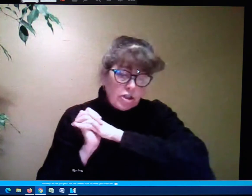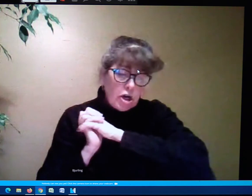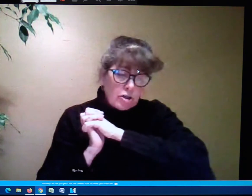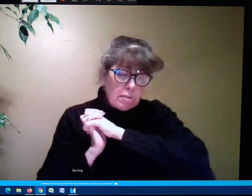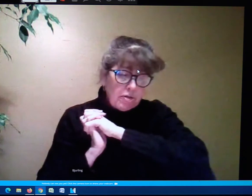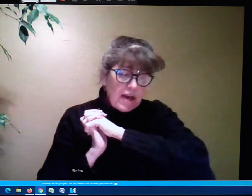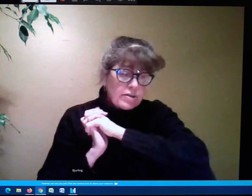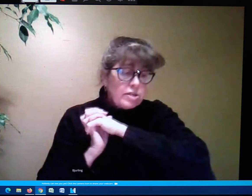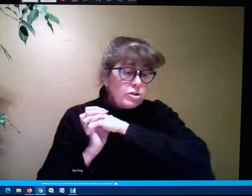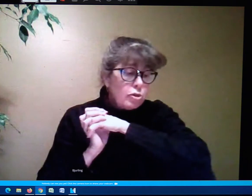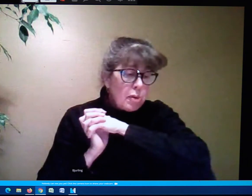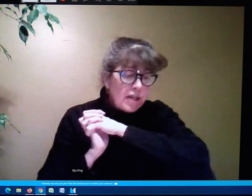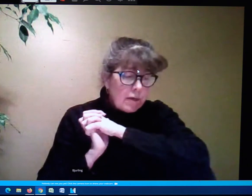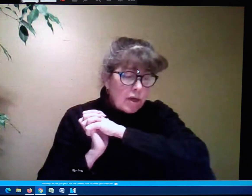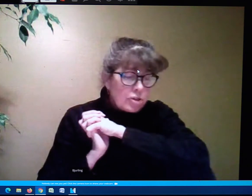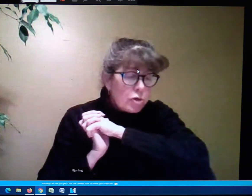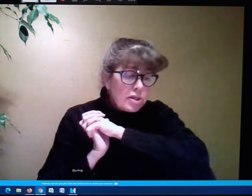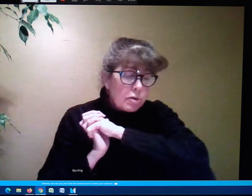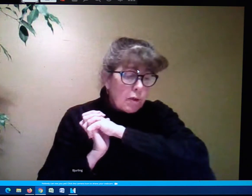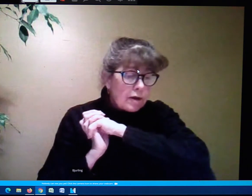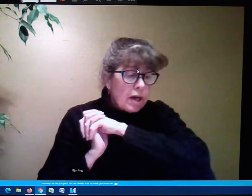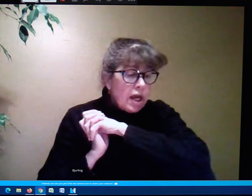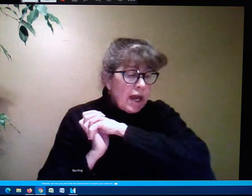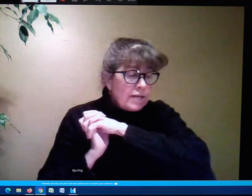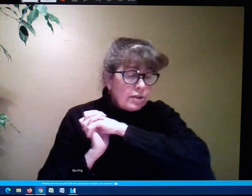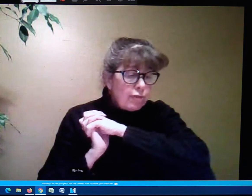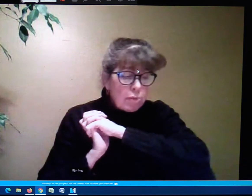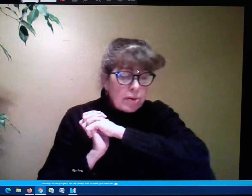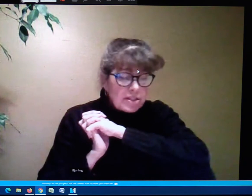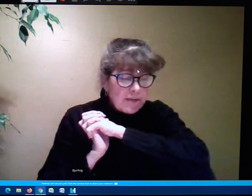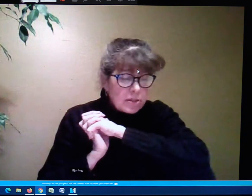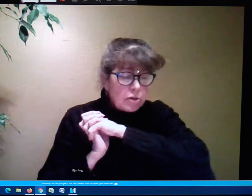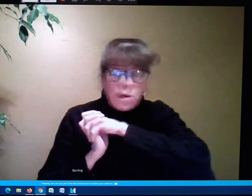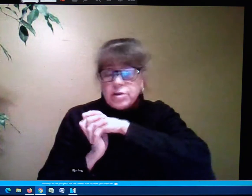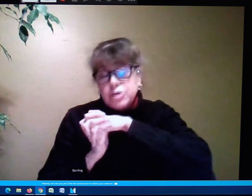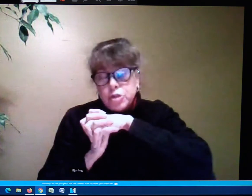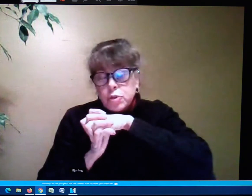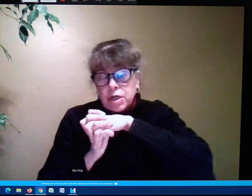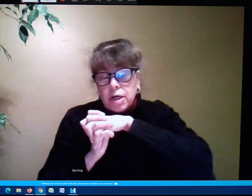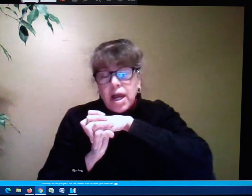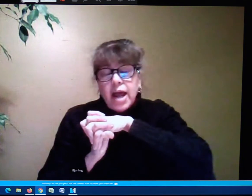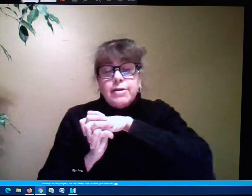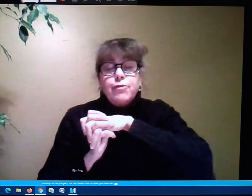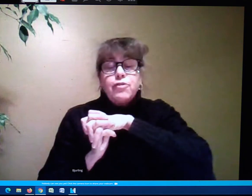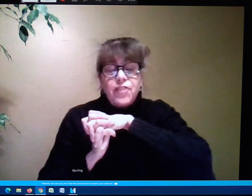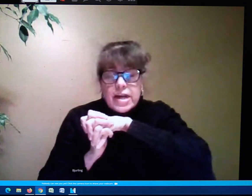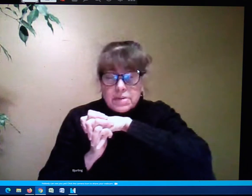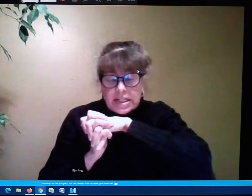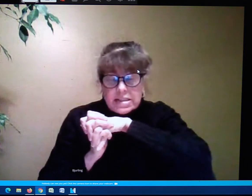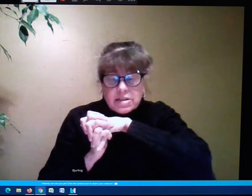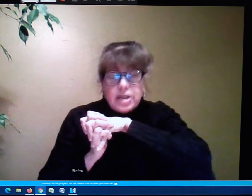also getting charged per thousand, the 2.812 under the water and the 4.72 under the sewer. And